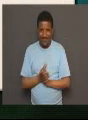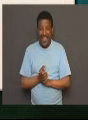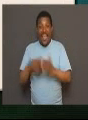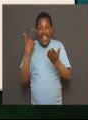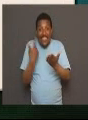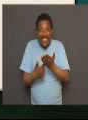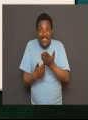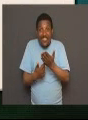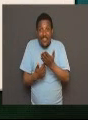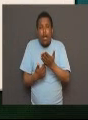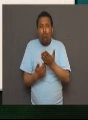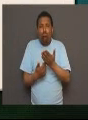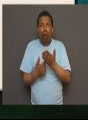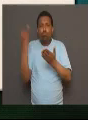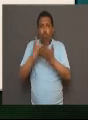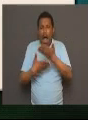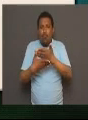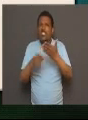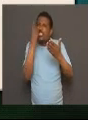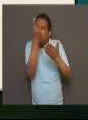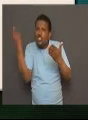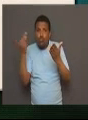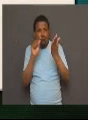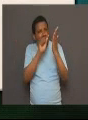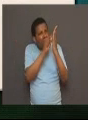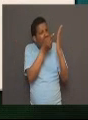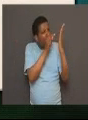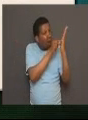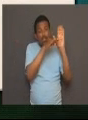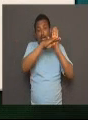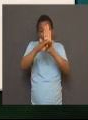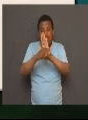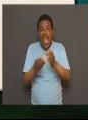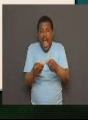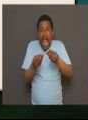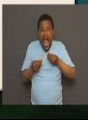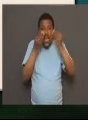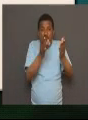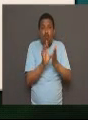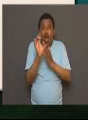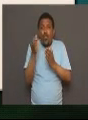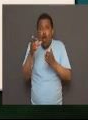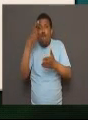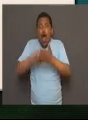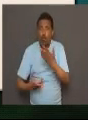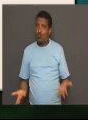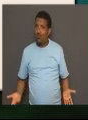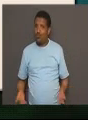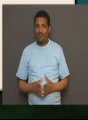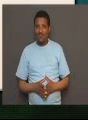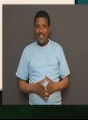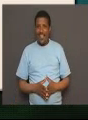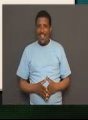these maps, each dot represents a given quantity or value.